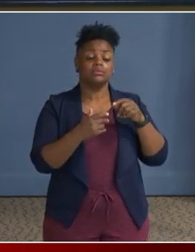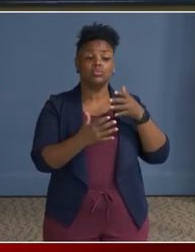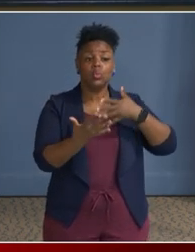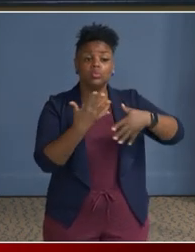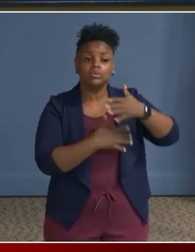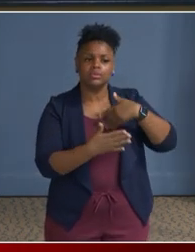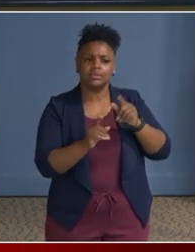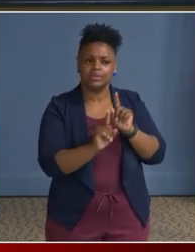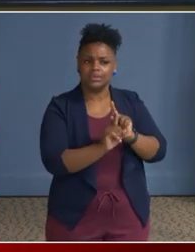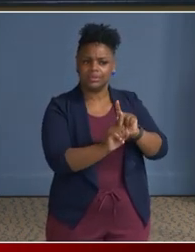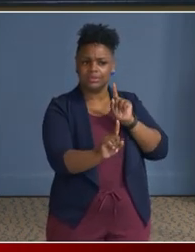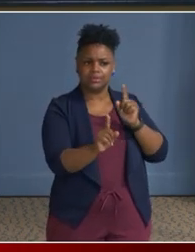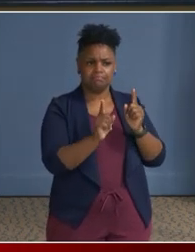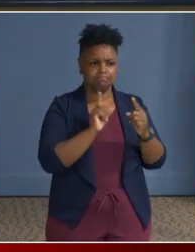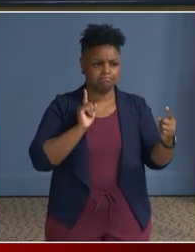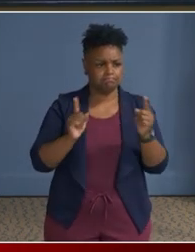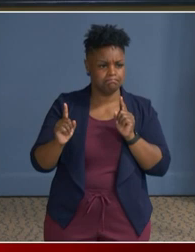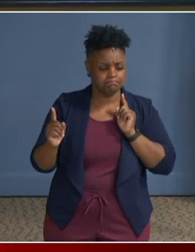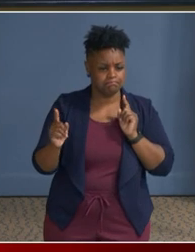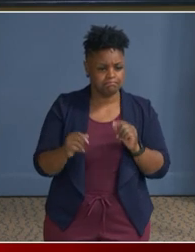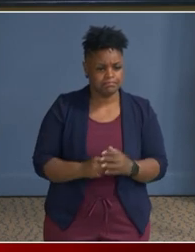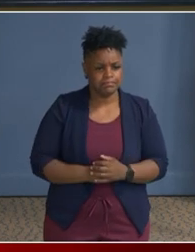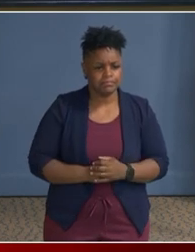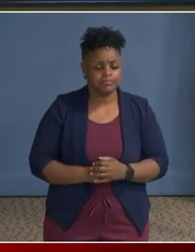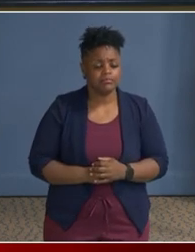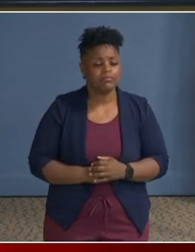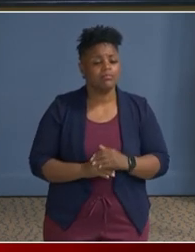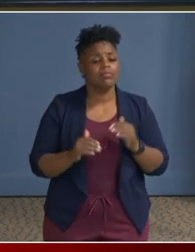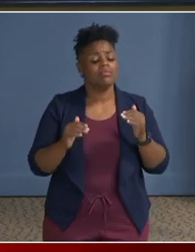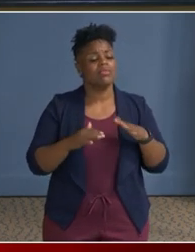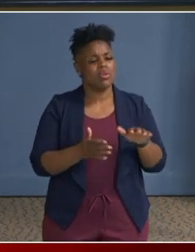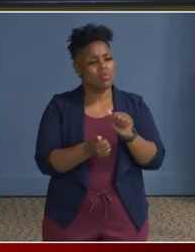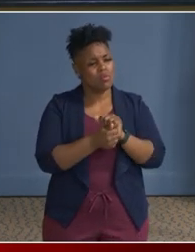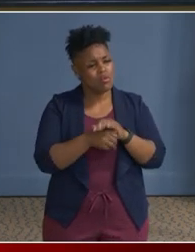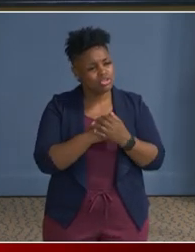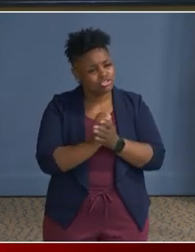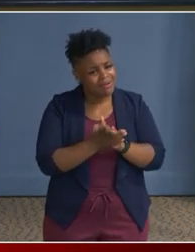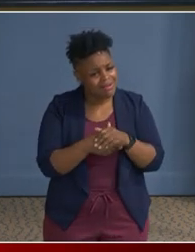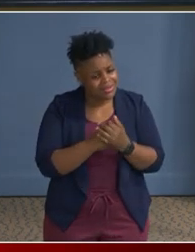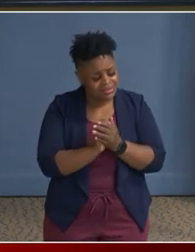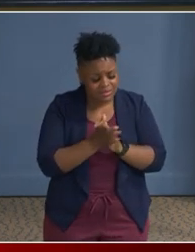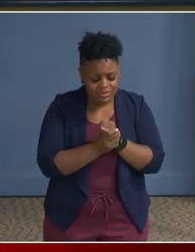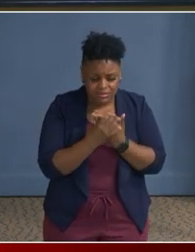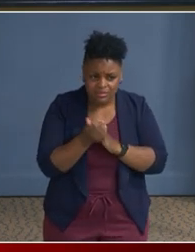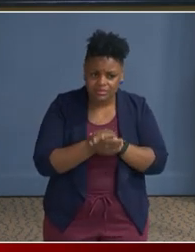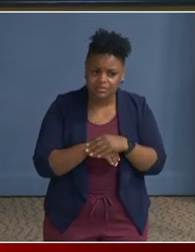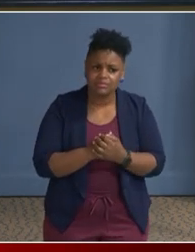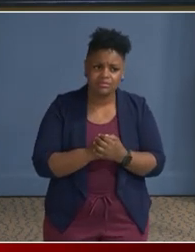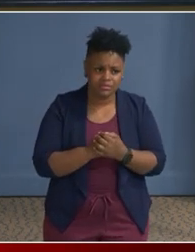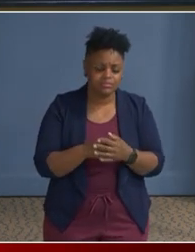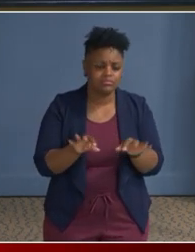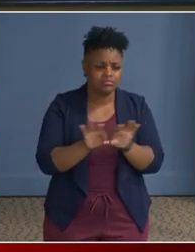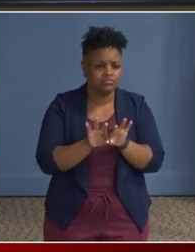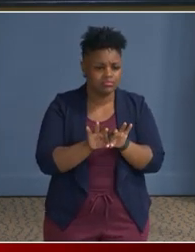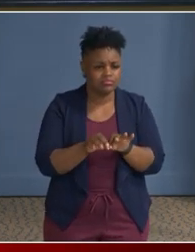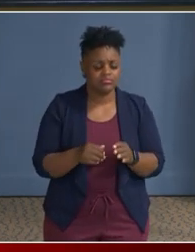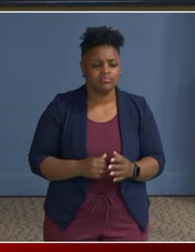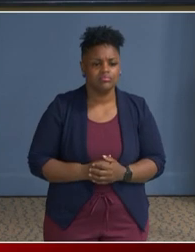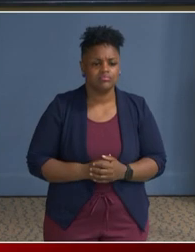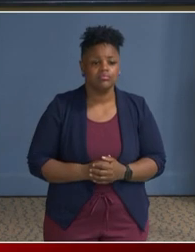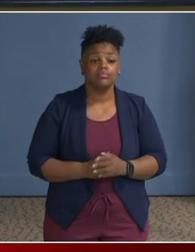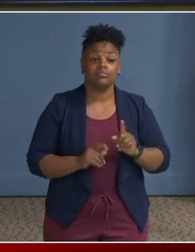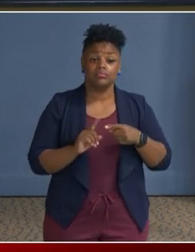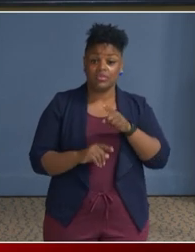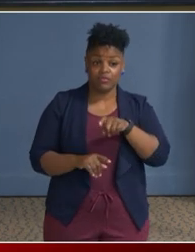to practice good hand hygiene. And remember to ask yourself this question when leaving the